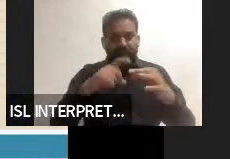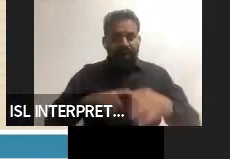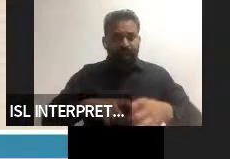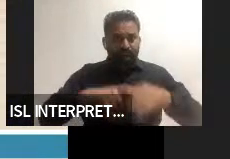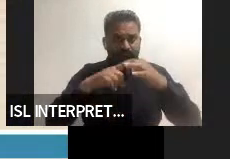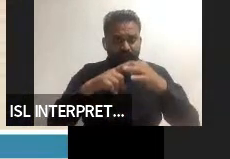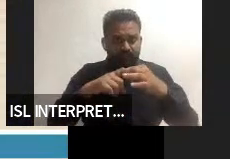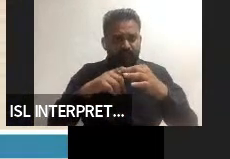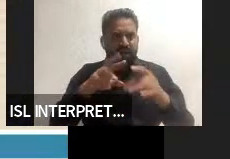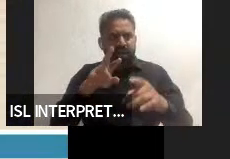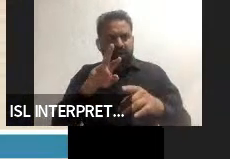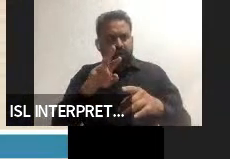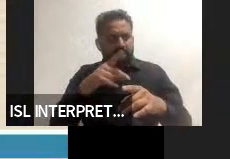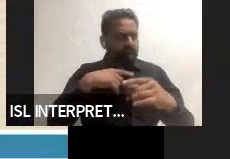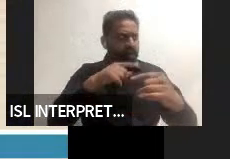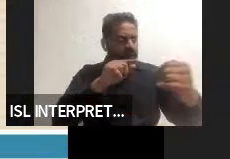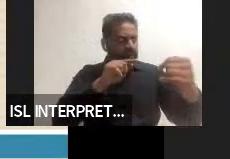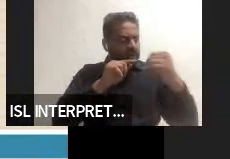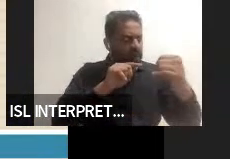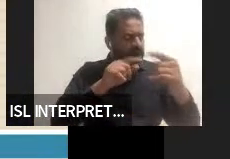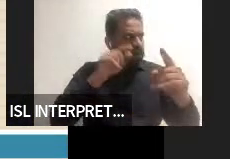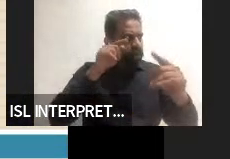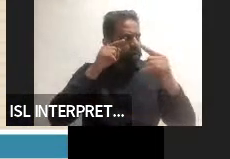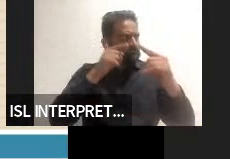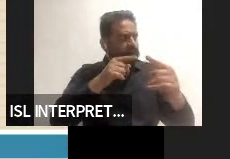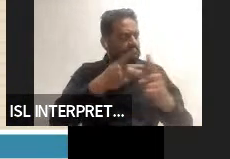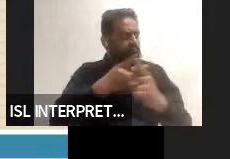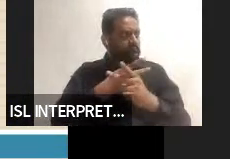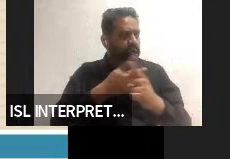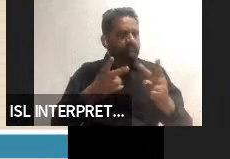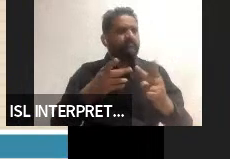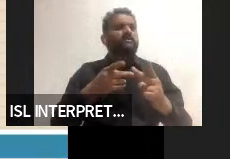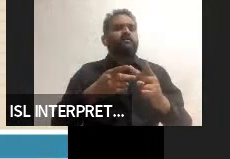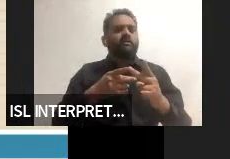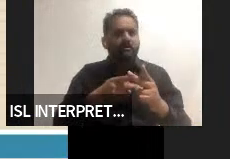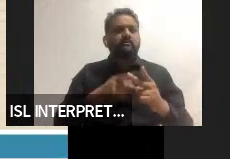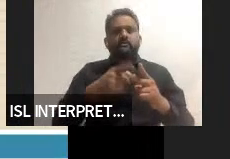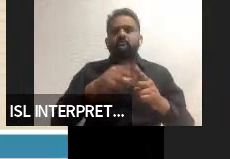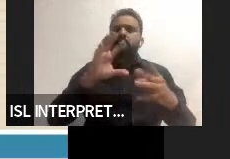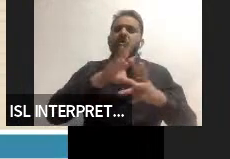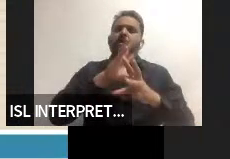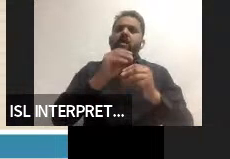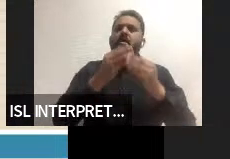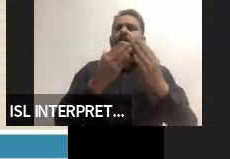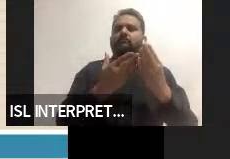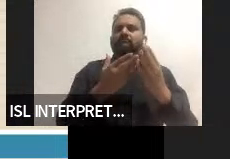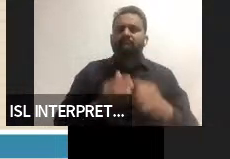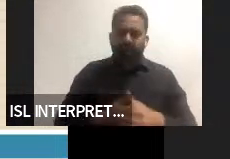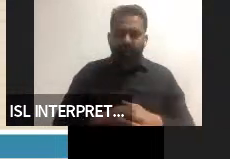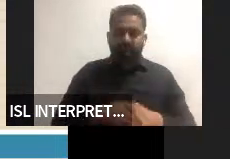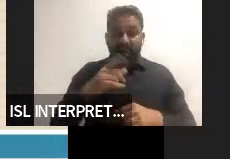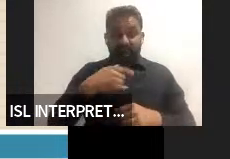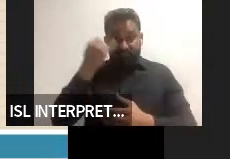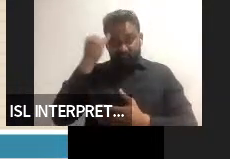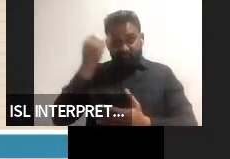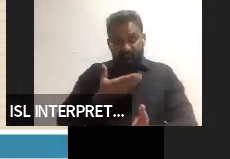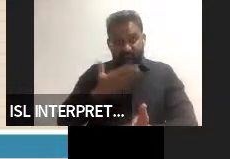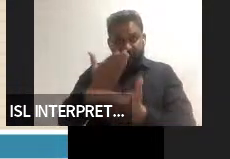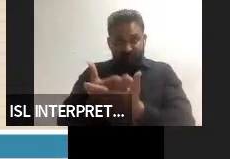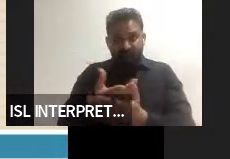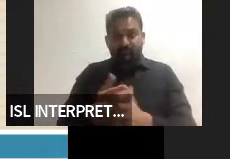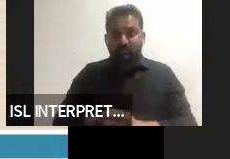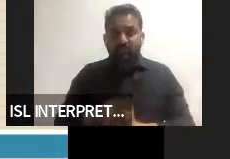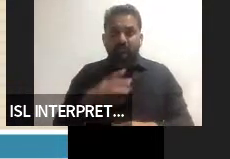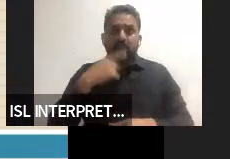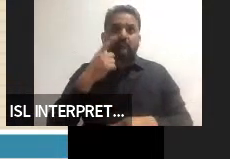argument, because the table of content speaks for itself. And therefore, our suggestion is that when you are selecting